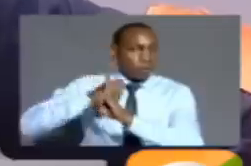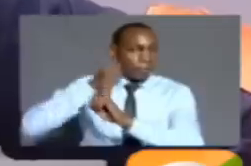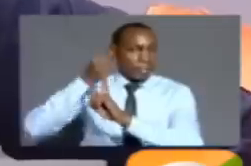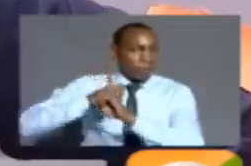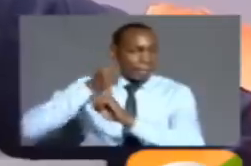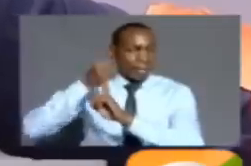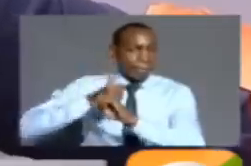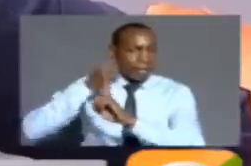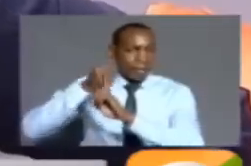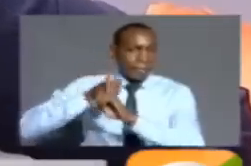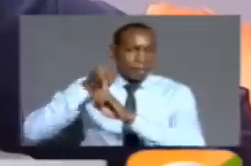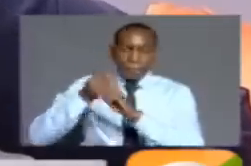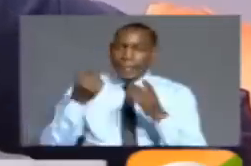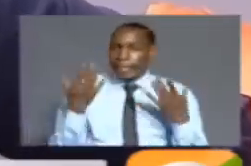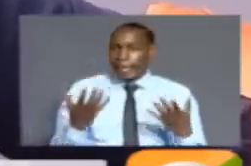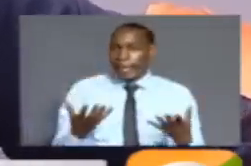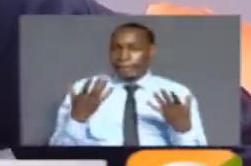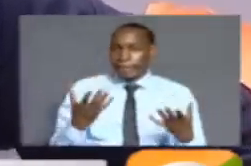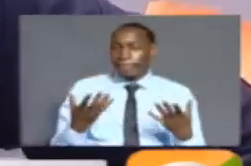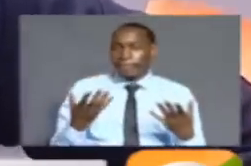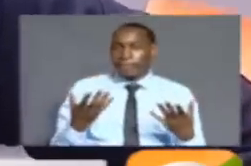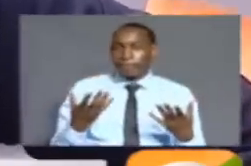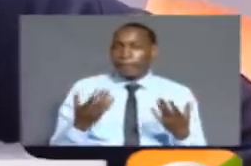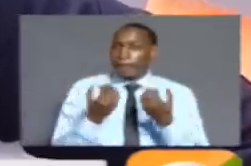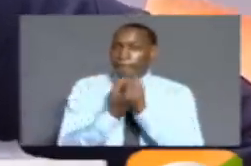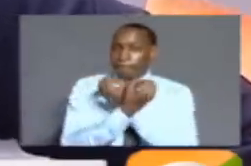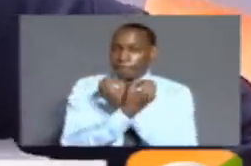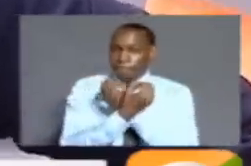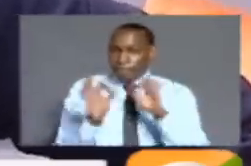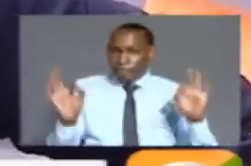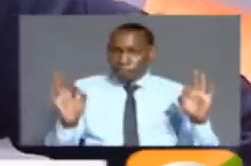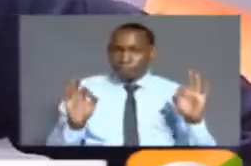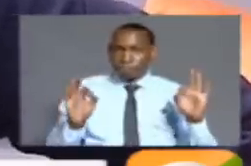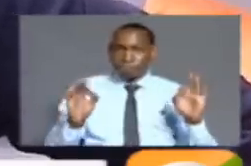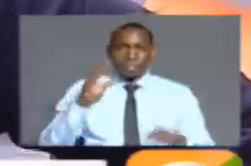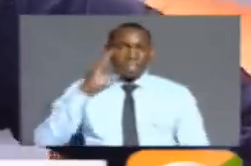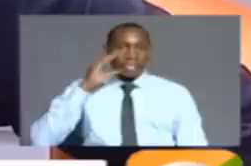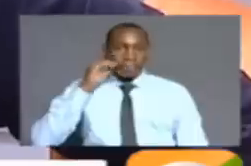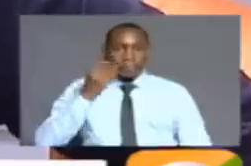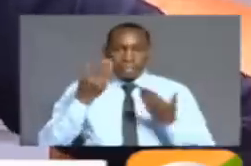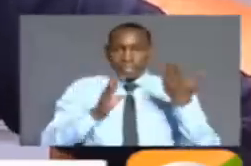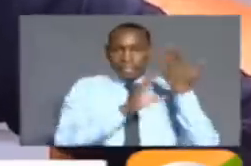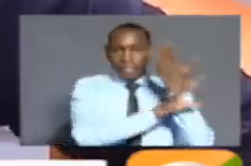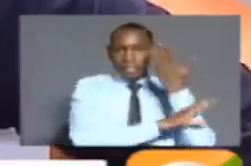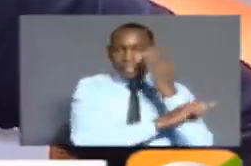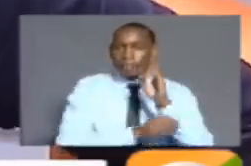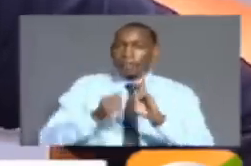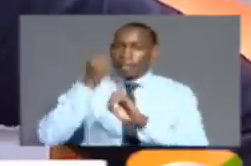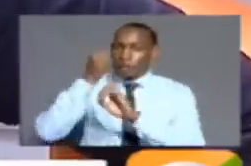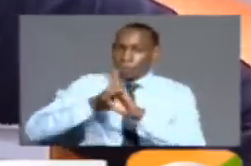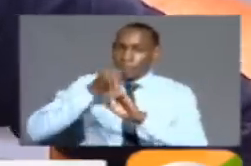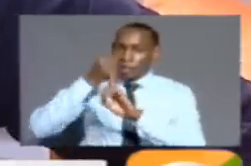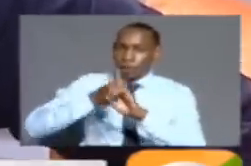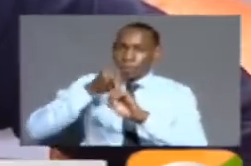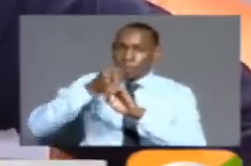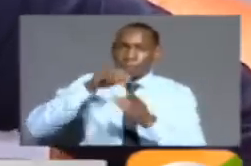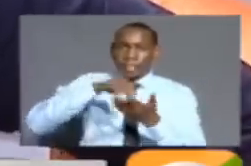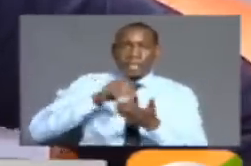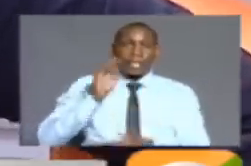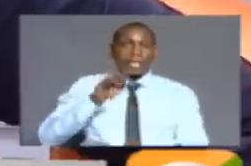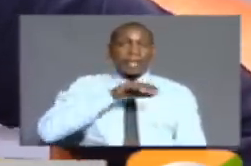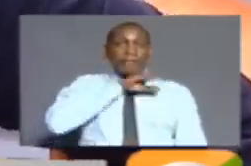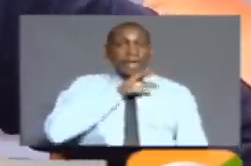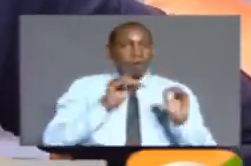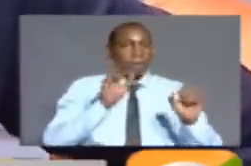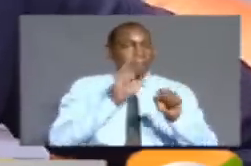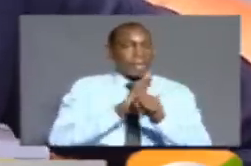fought for freedom of speech in this country. Fought for the position where, if it was not for Raila Odinga,